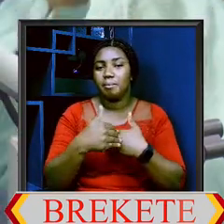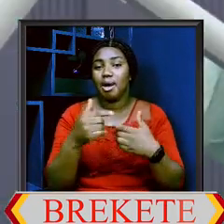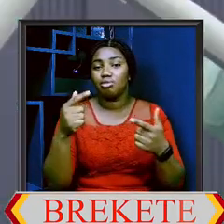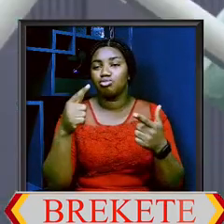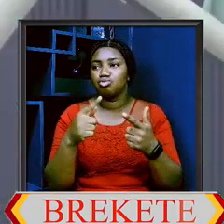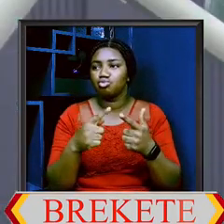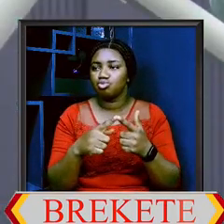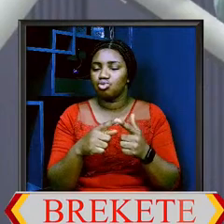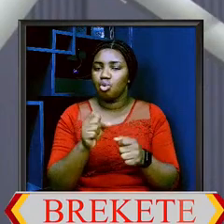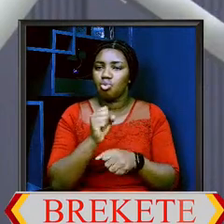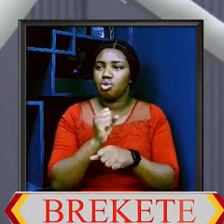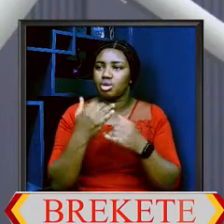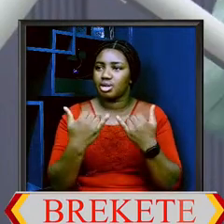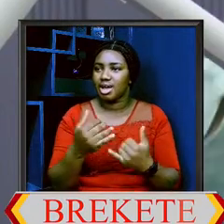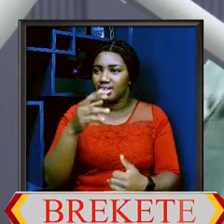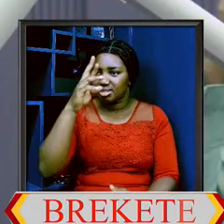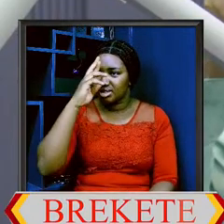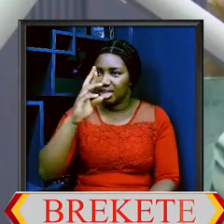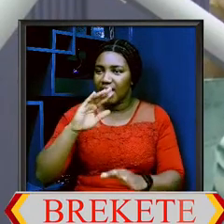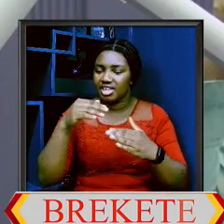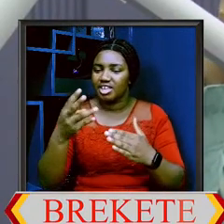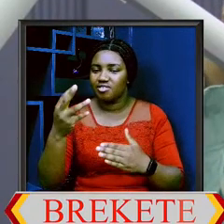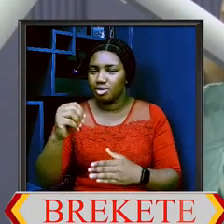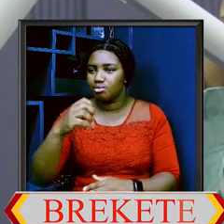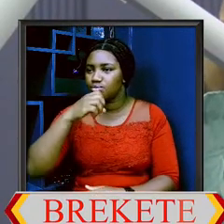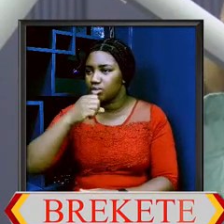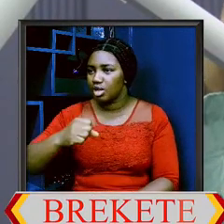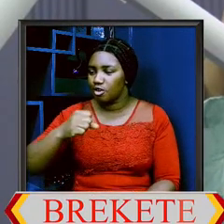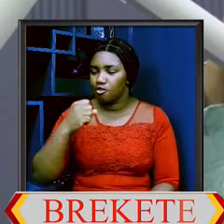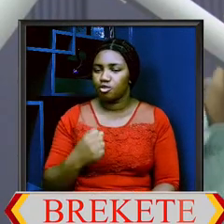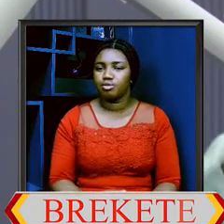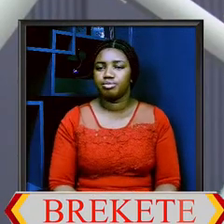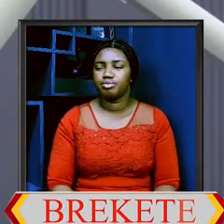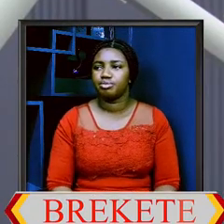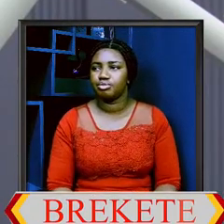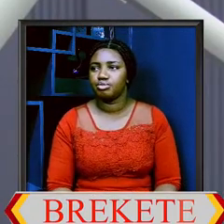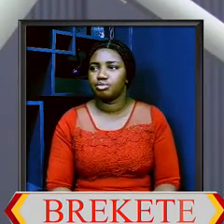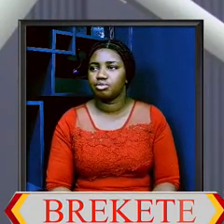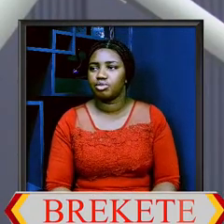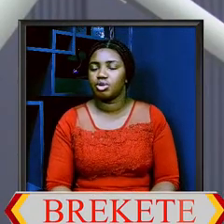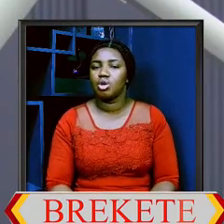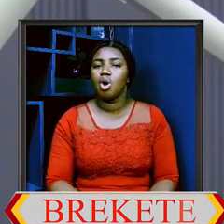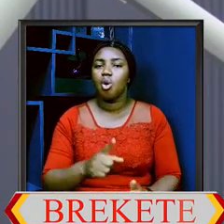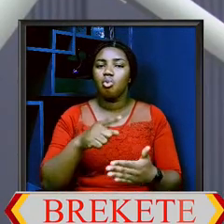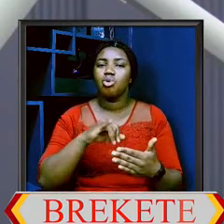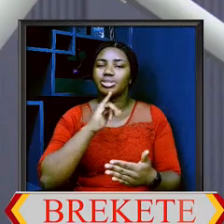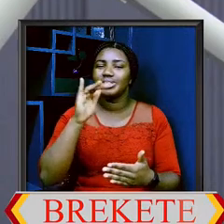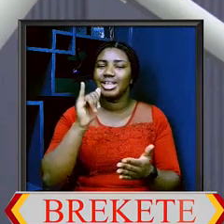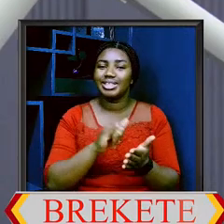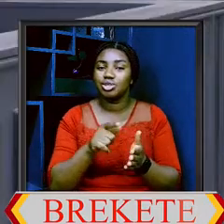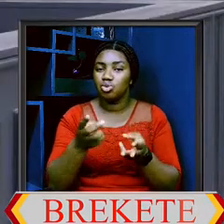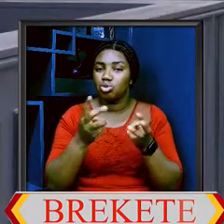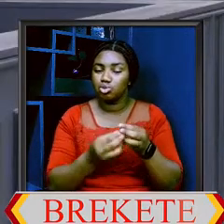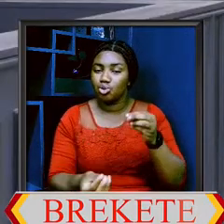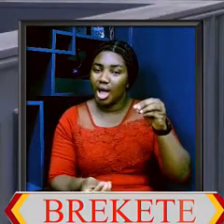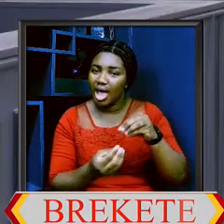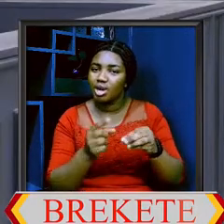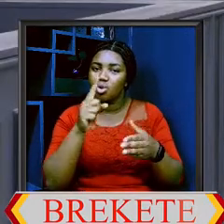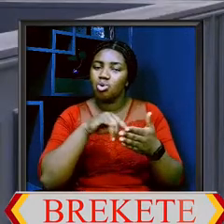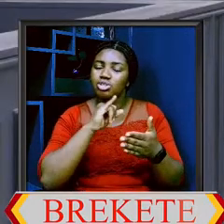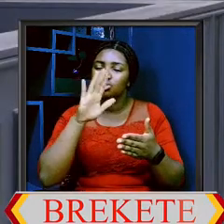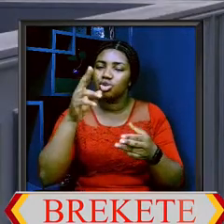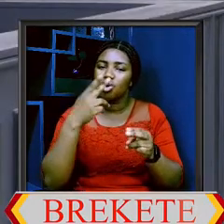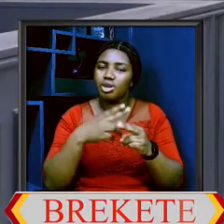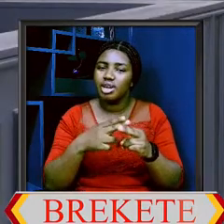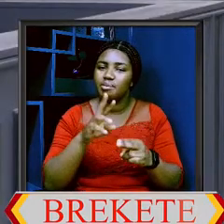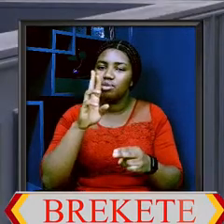studio now sir give him the microphone quickly wa be that you your